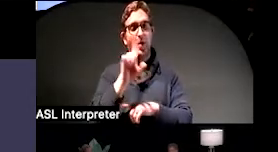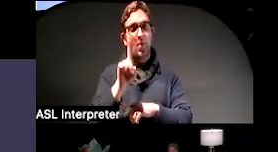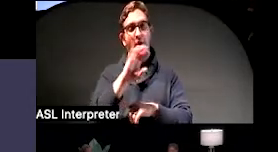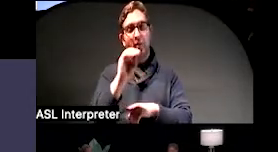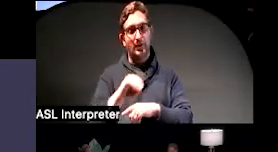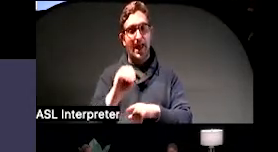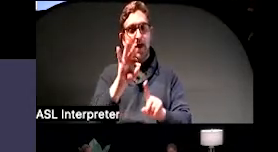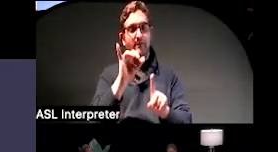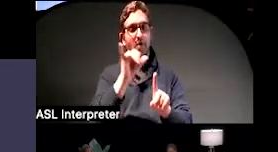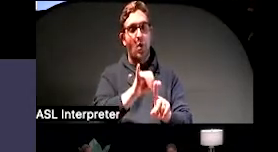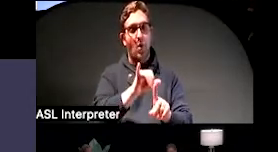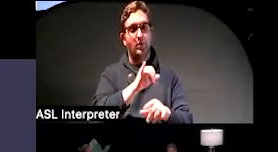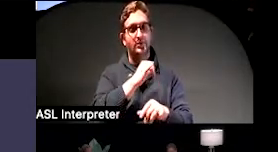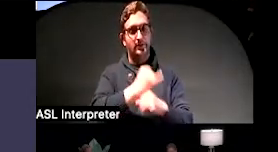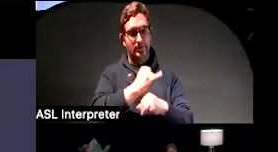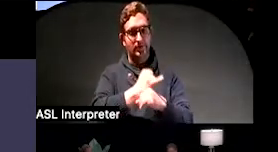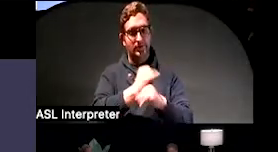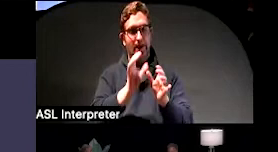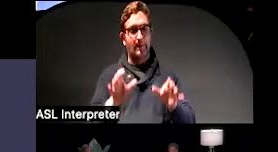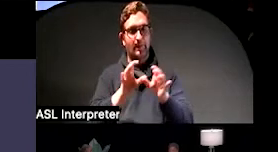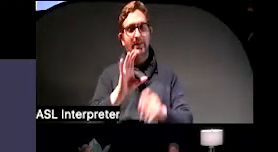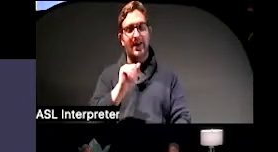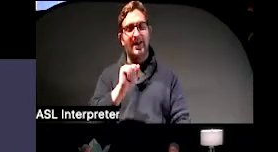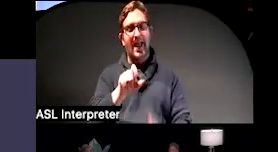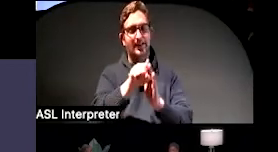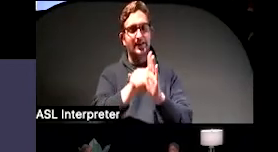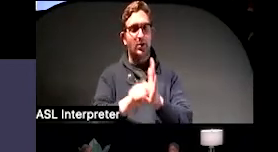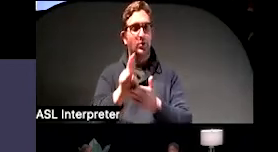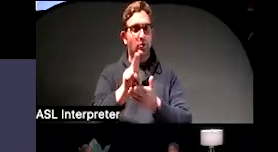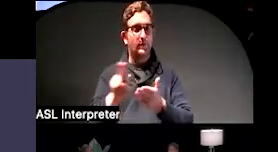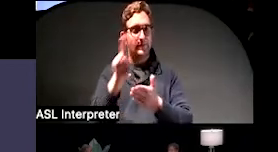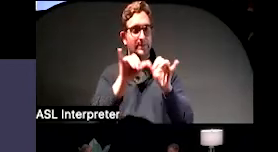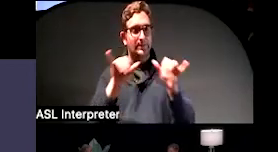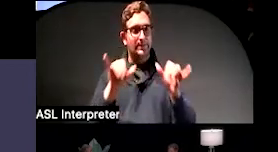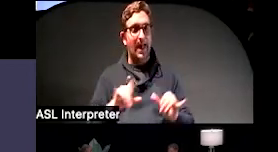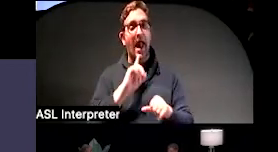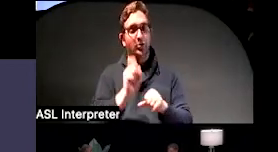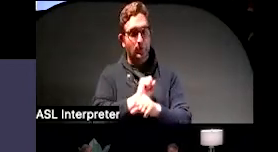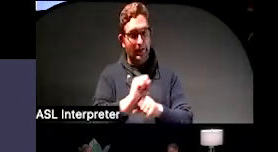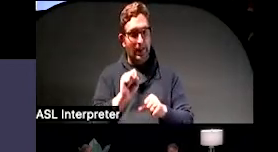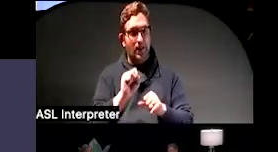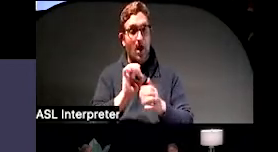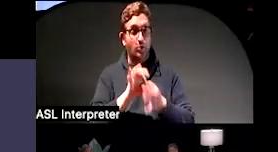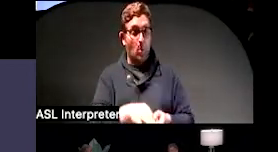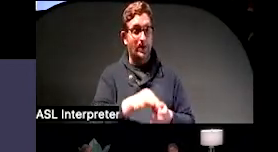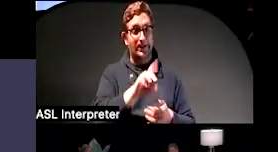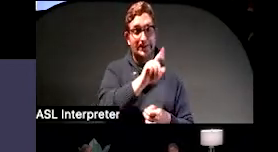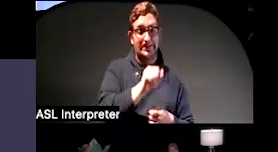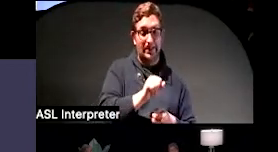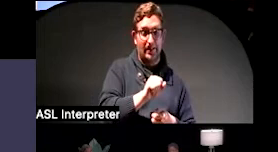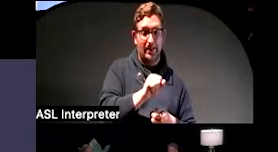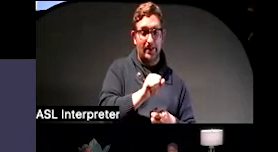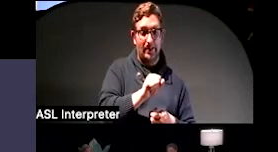those institutions from the California State University systems actually associated